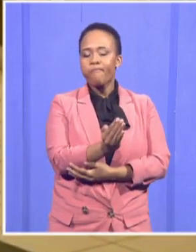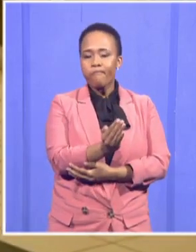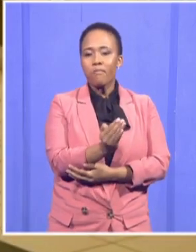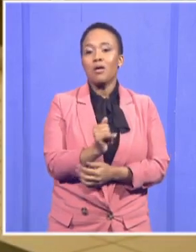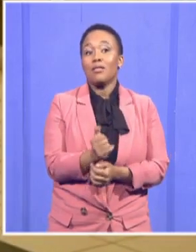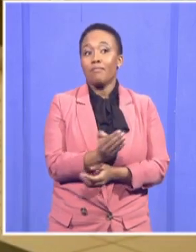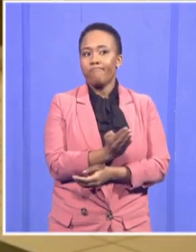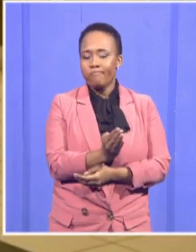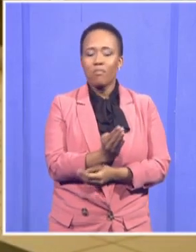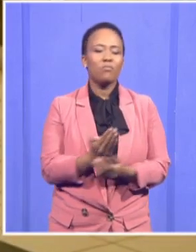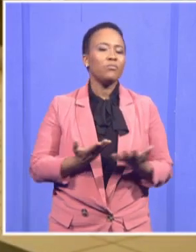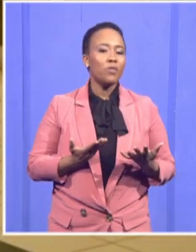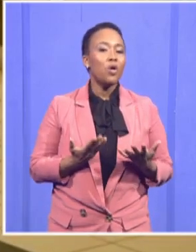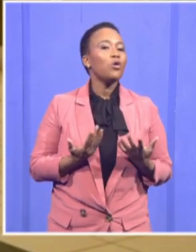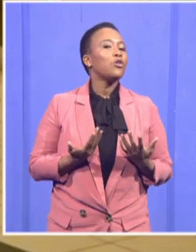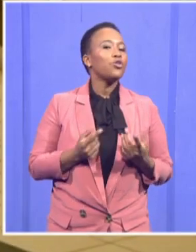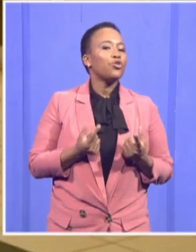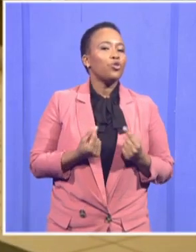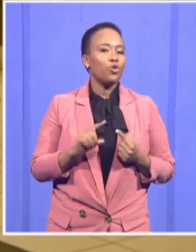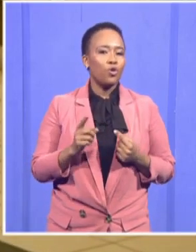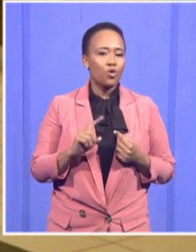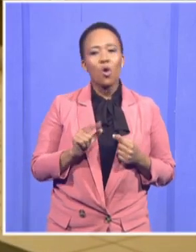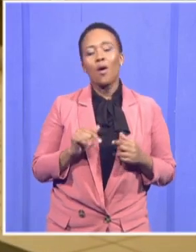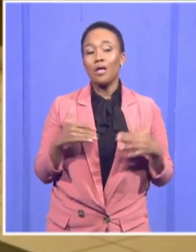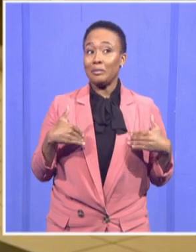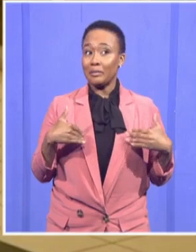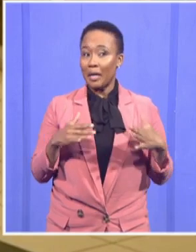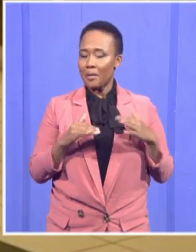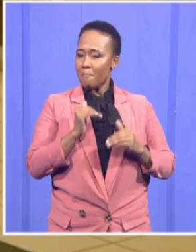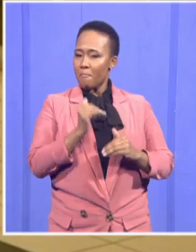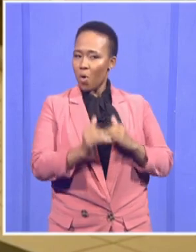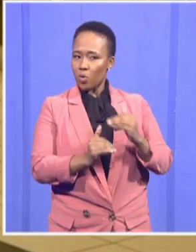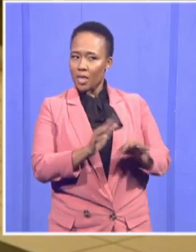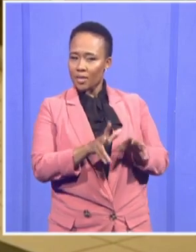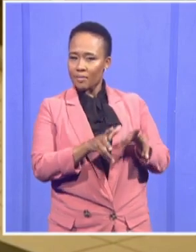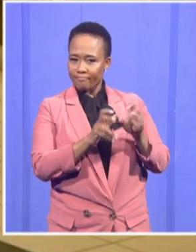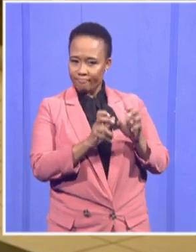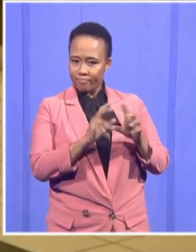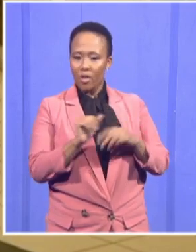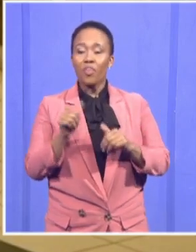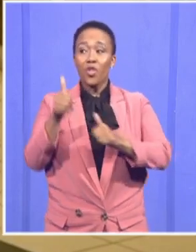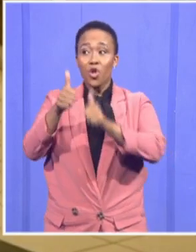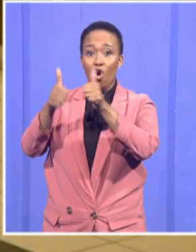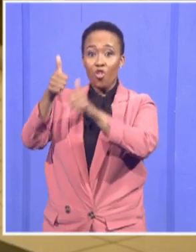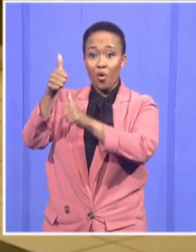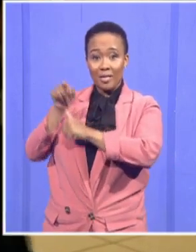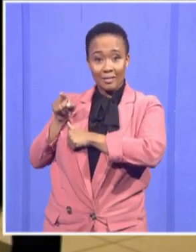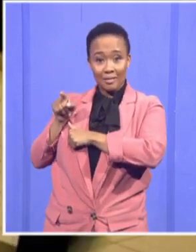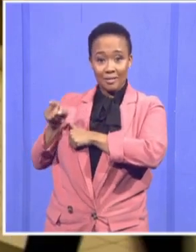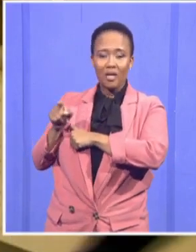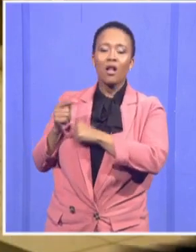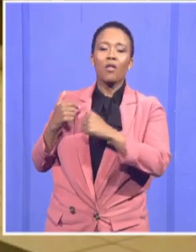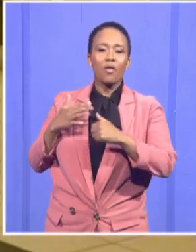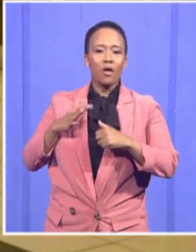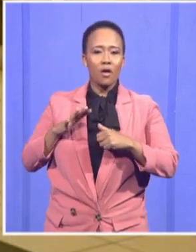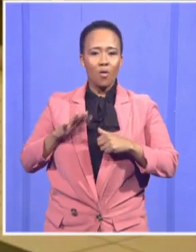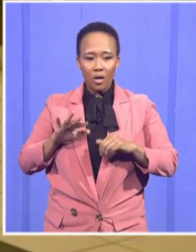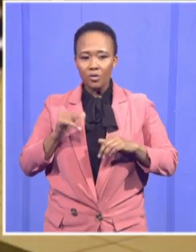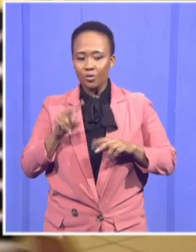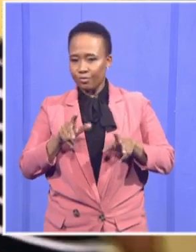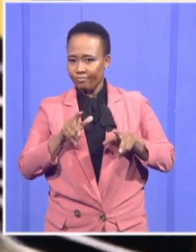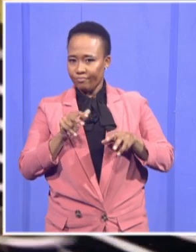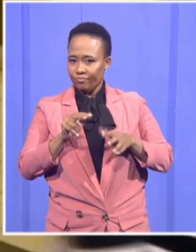to start the extradition process, as of course the Mozambican authorities want him to stand trial